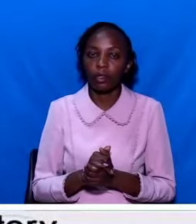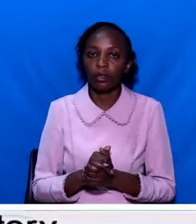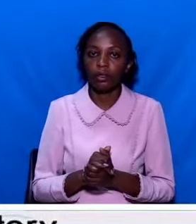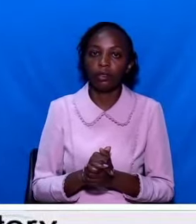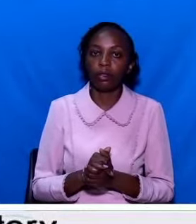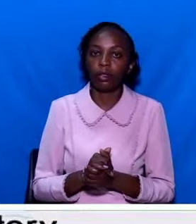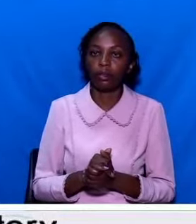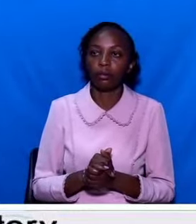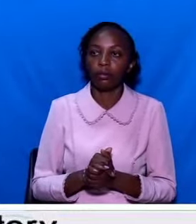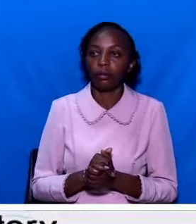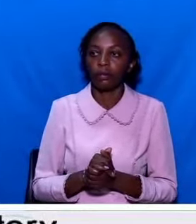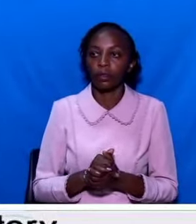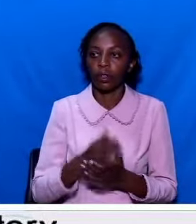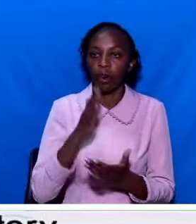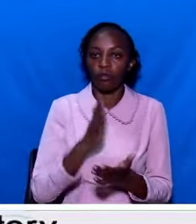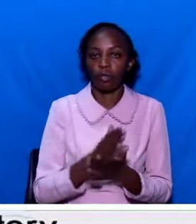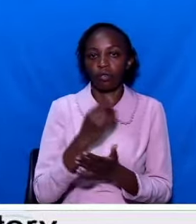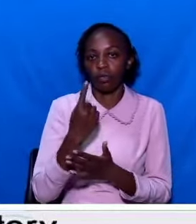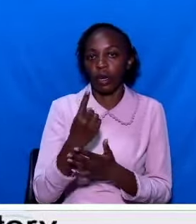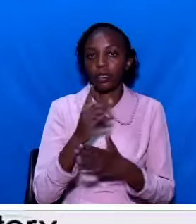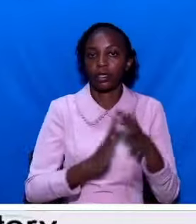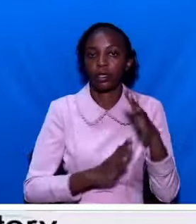Of course, one of them is our provost.